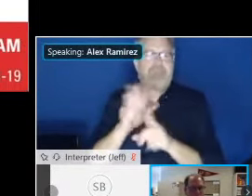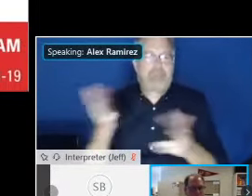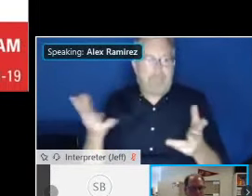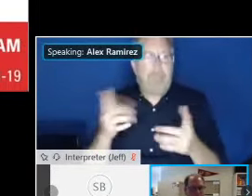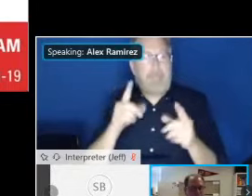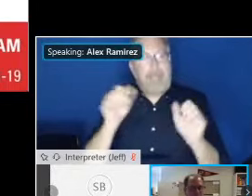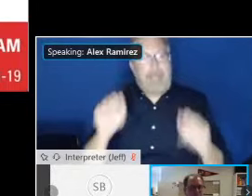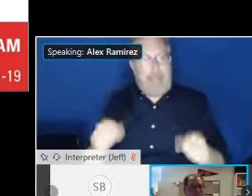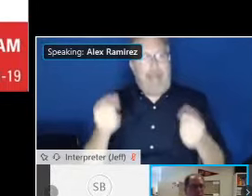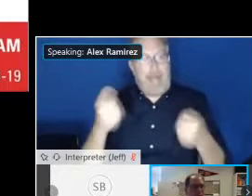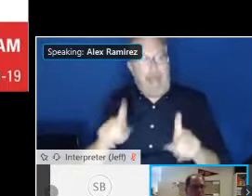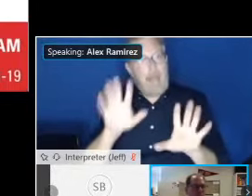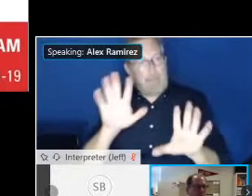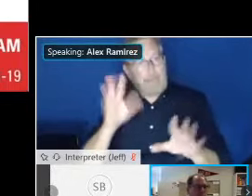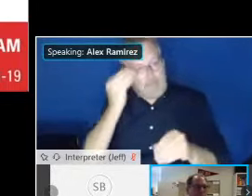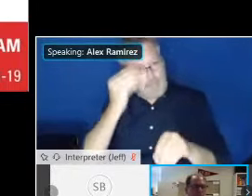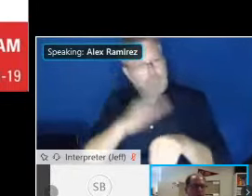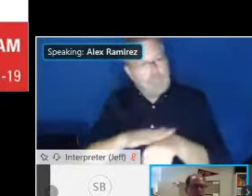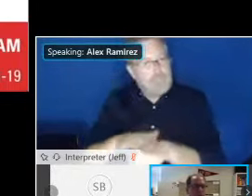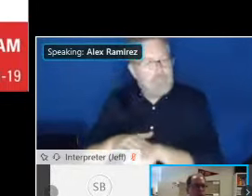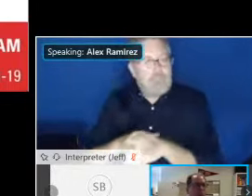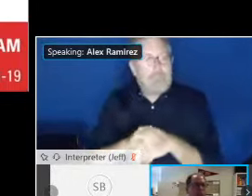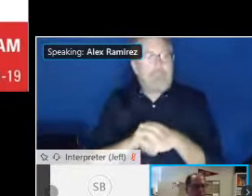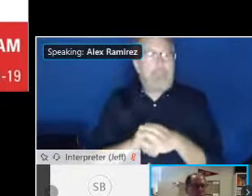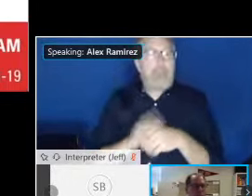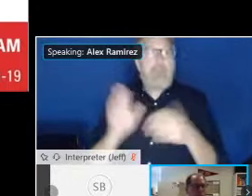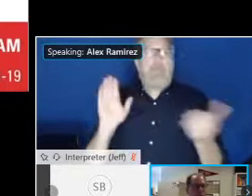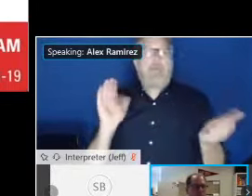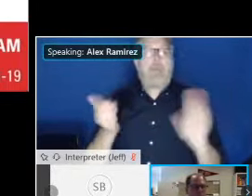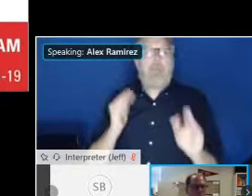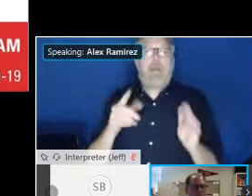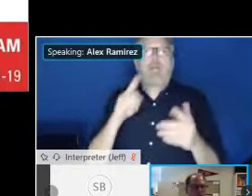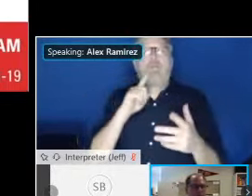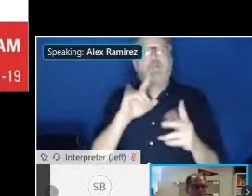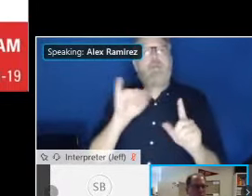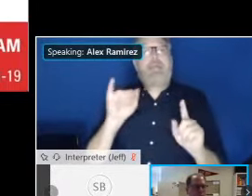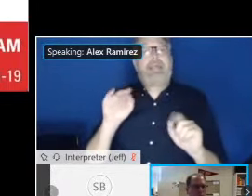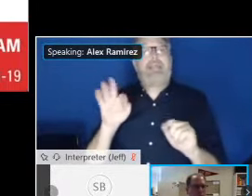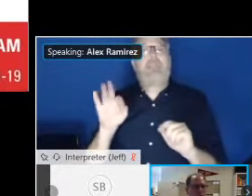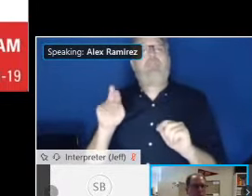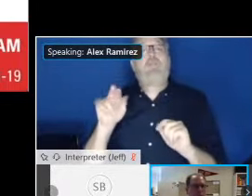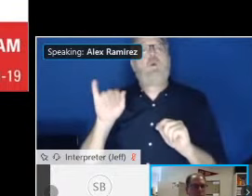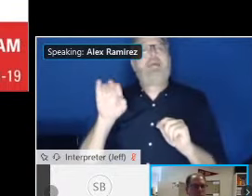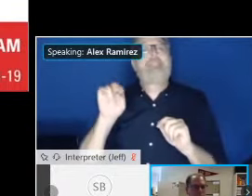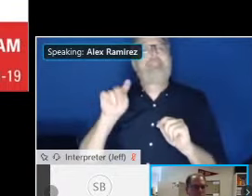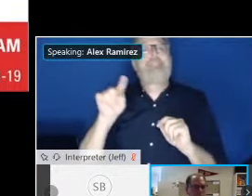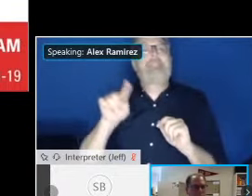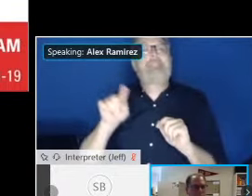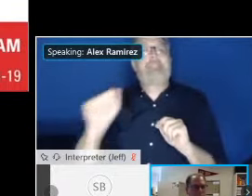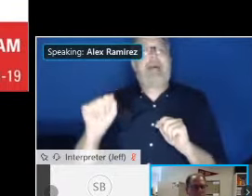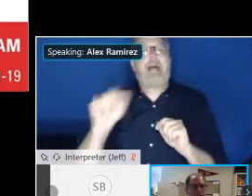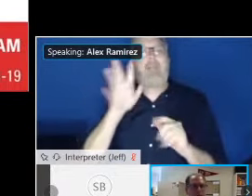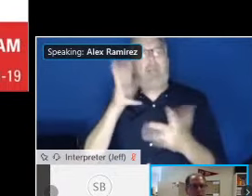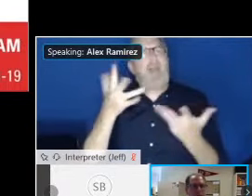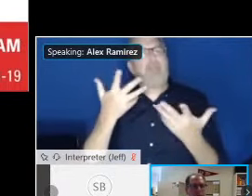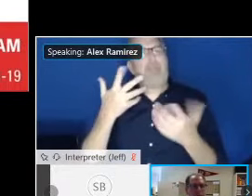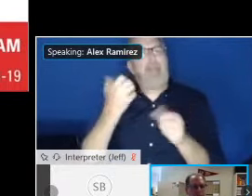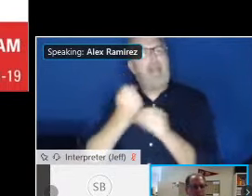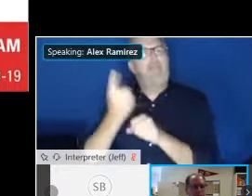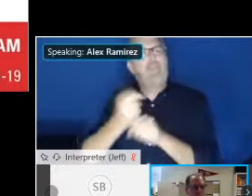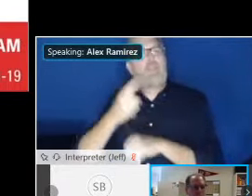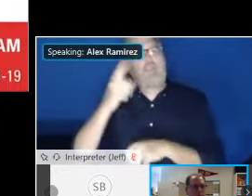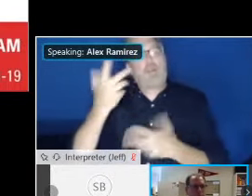does occur. Want to compare that to seasonal influenza, the seasonal influenza that we're all familiar,